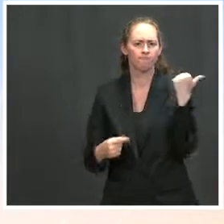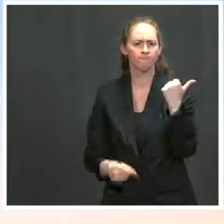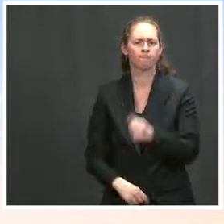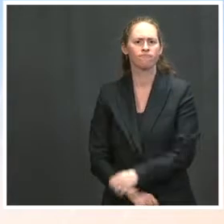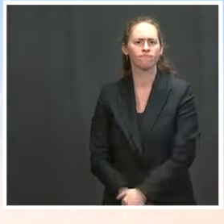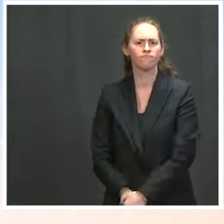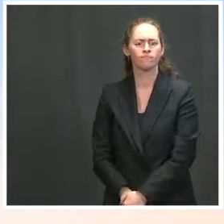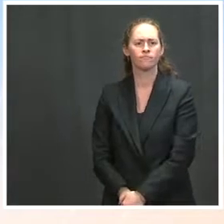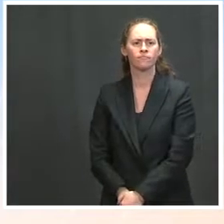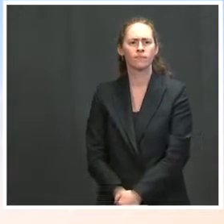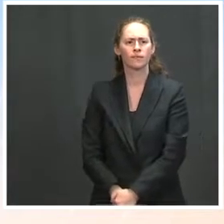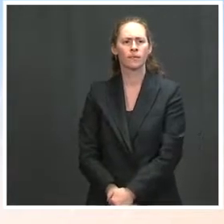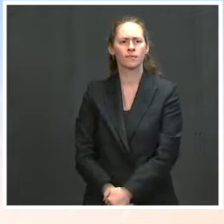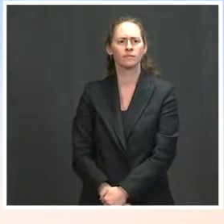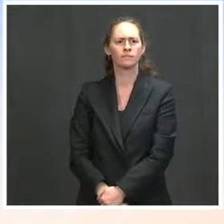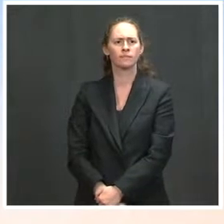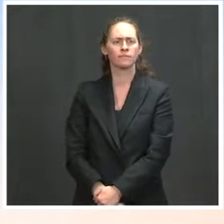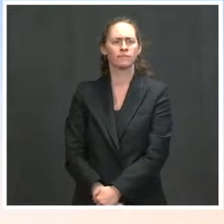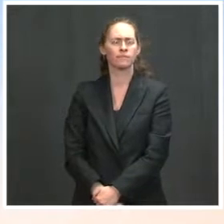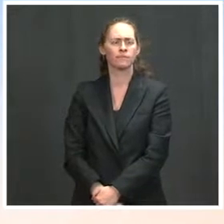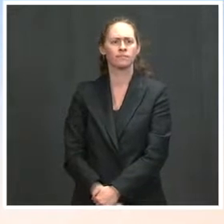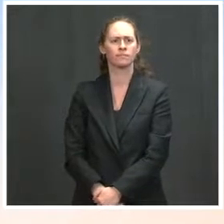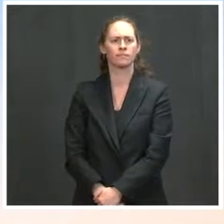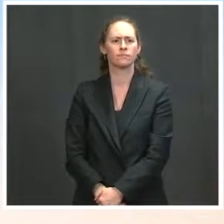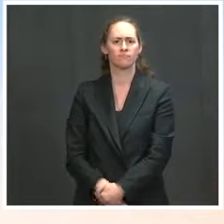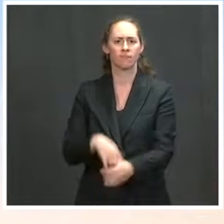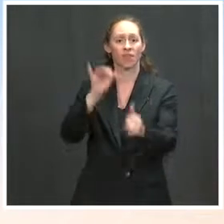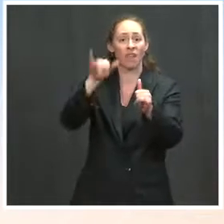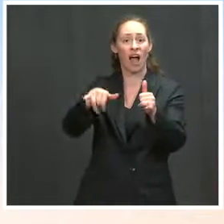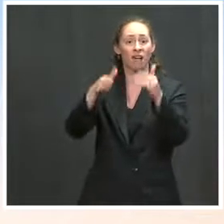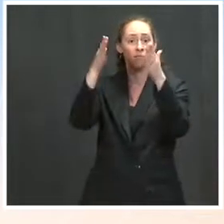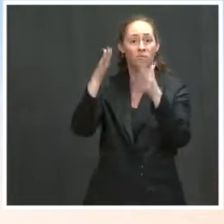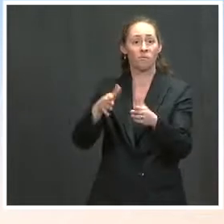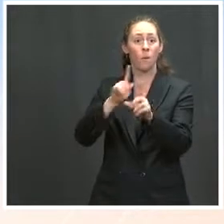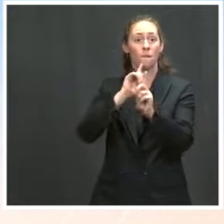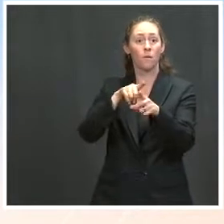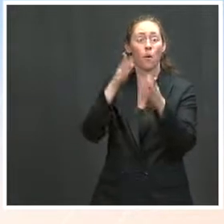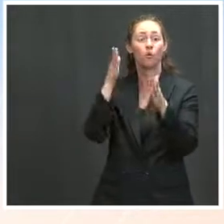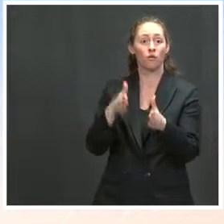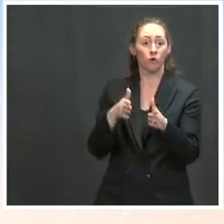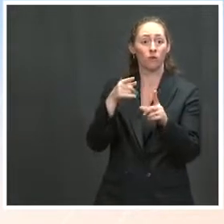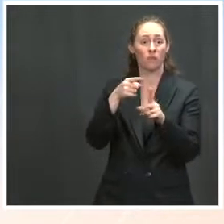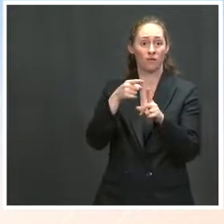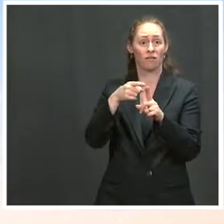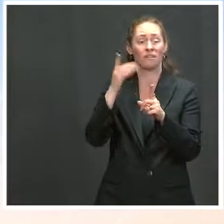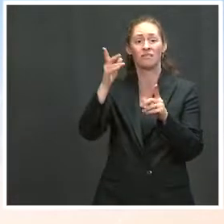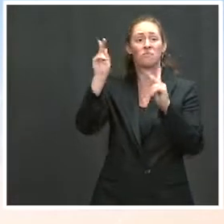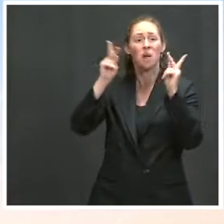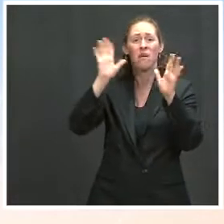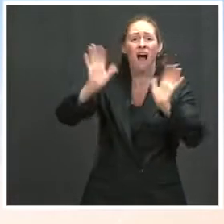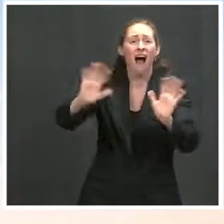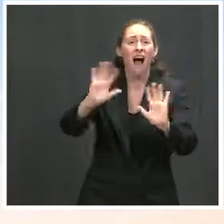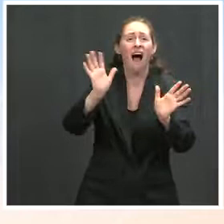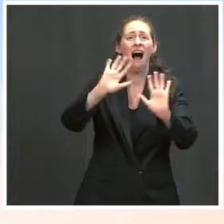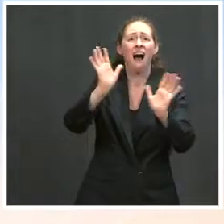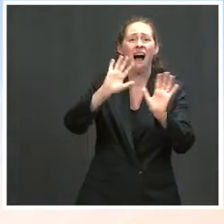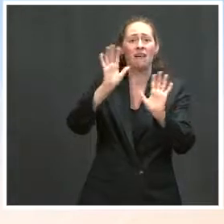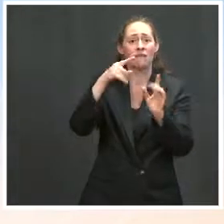son, saying, please save him. They're going to kill him in there. Is there anything that President Biden can do to help